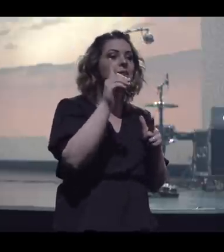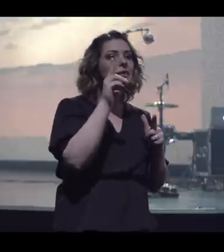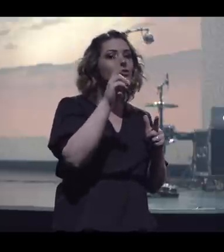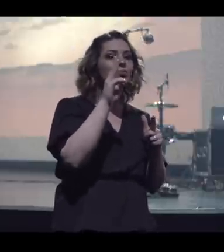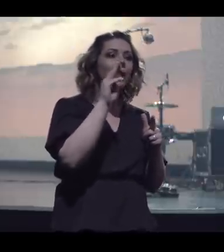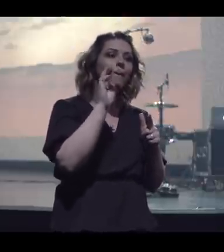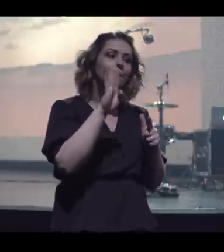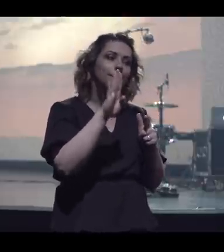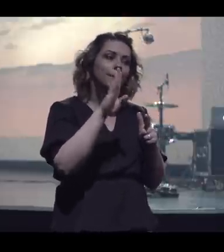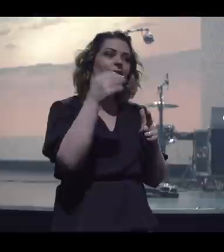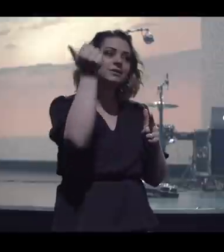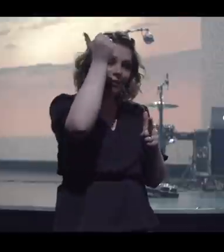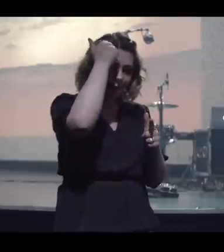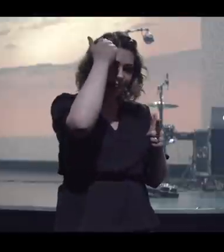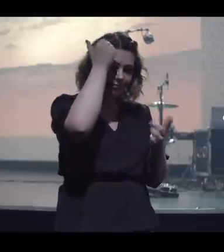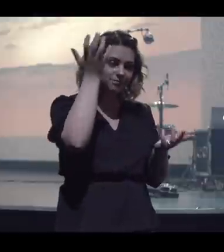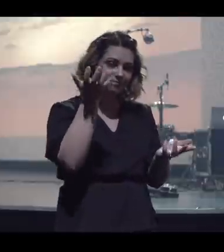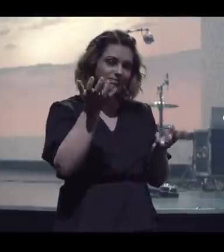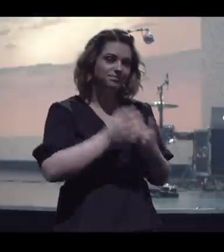Dumb.